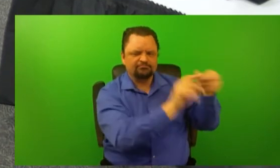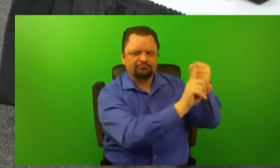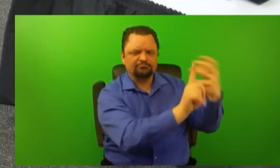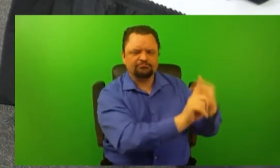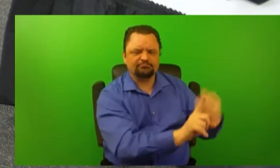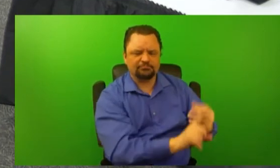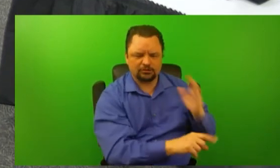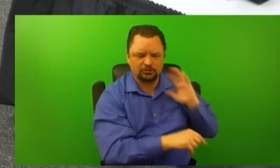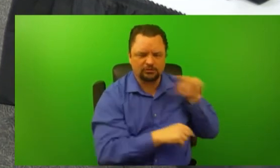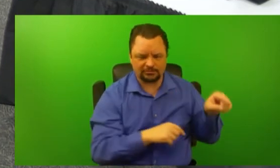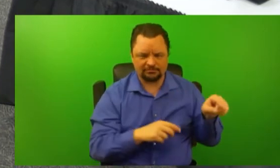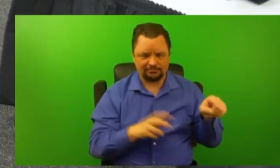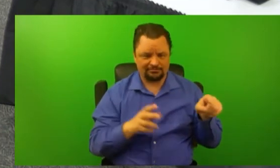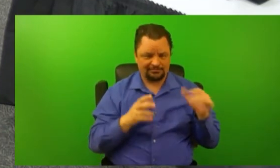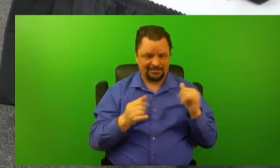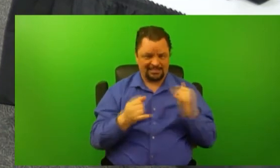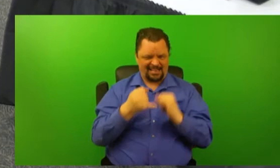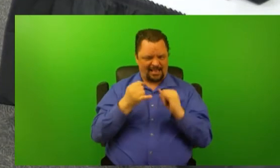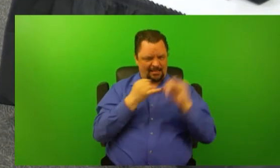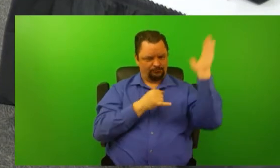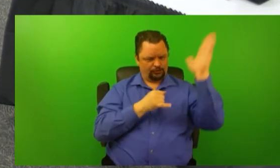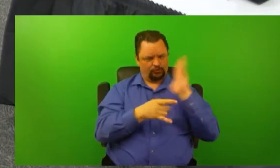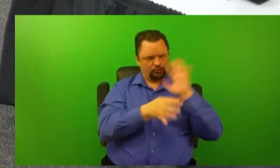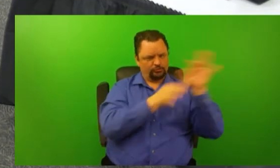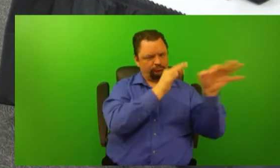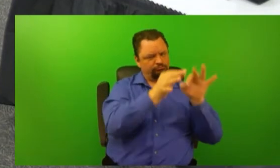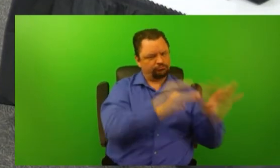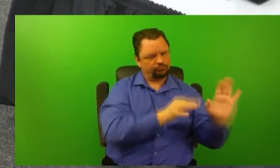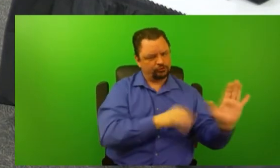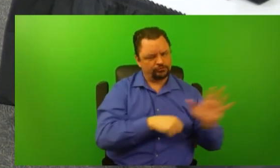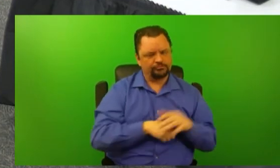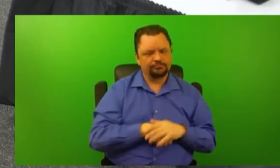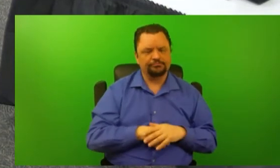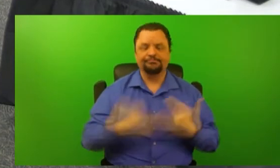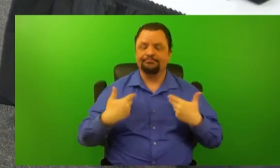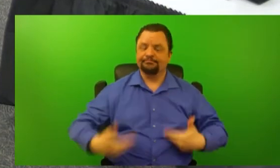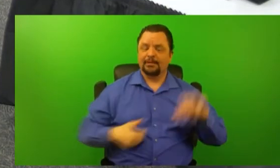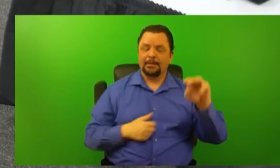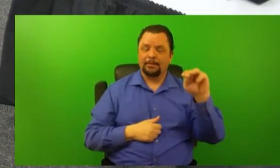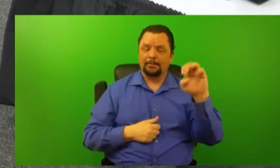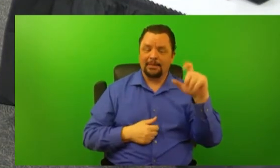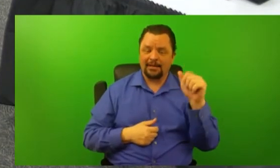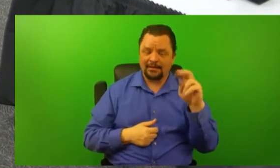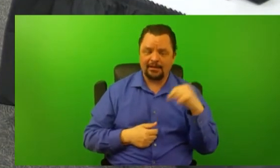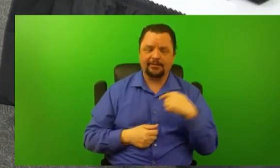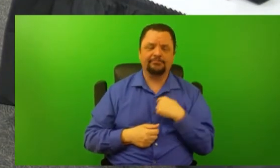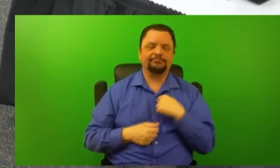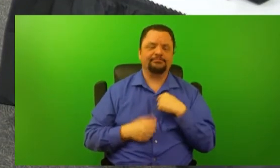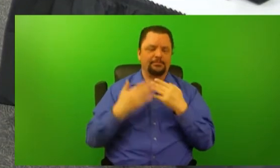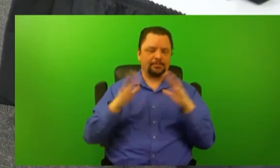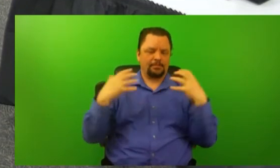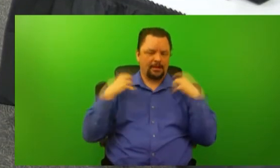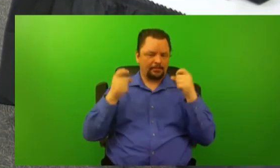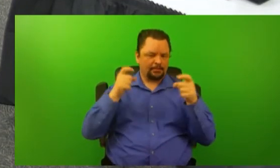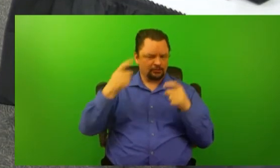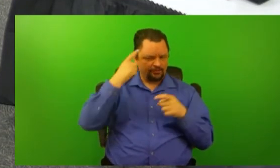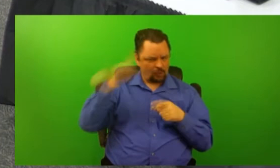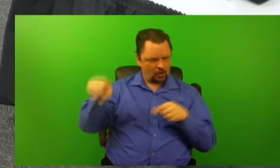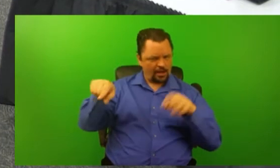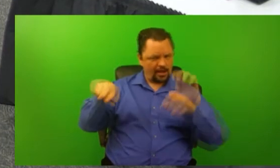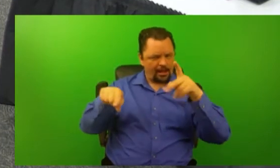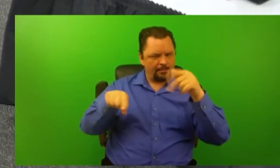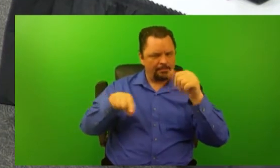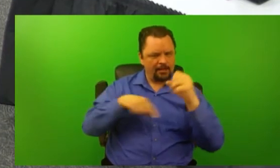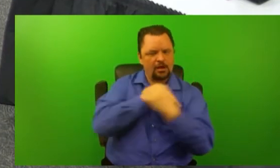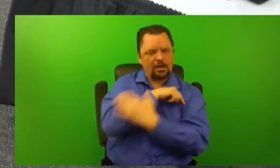As Deanne mentioned, I'm Megan Haynes, Public Health Planner for El Paso County Public Health. And I'm very excited to be with you today to talk a little bit more about our community